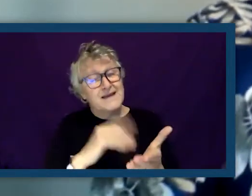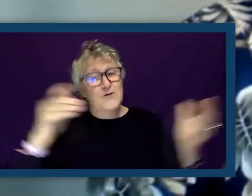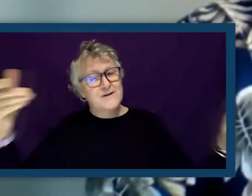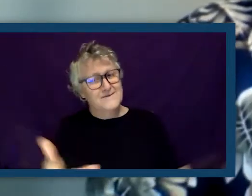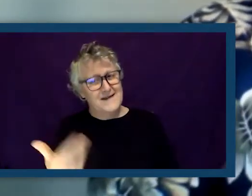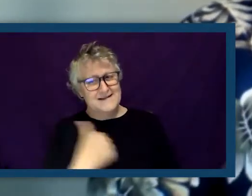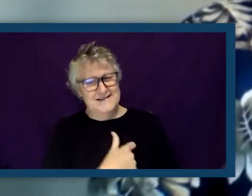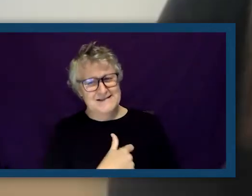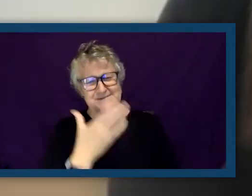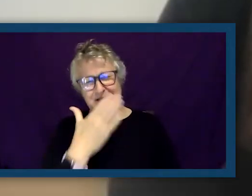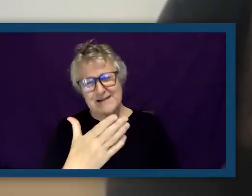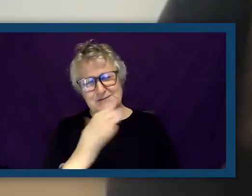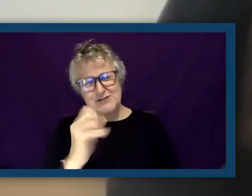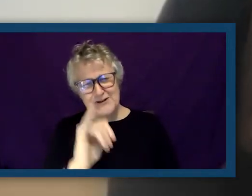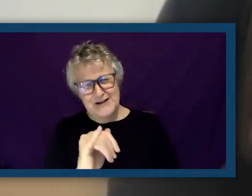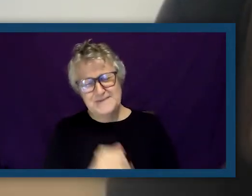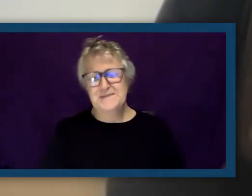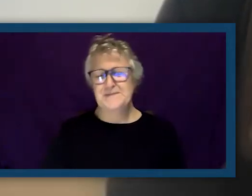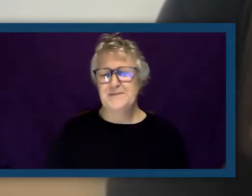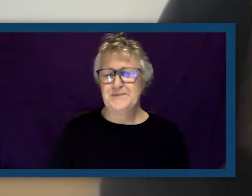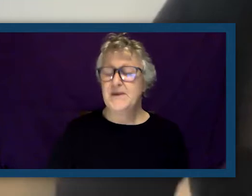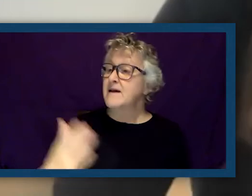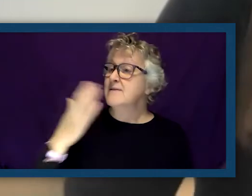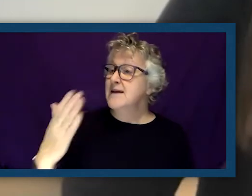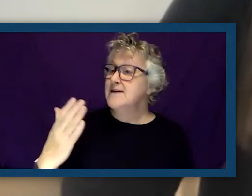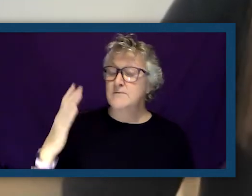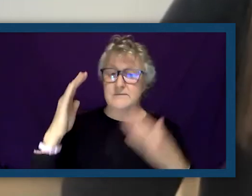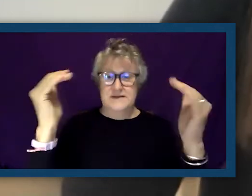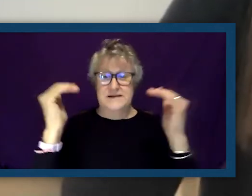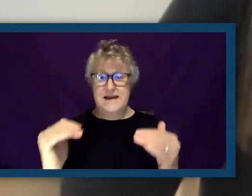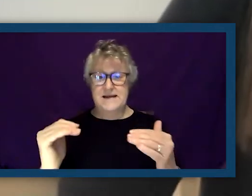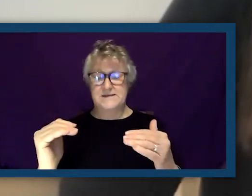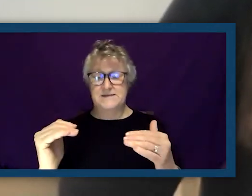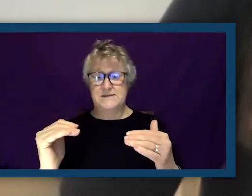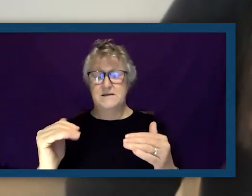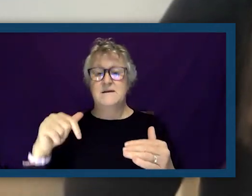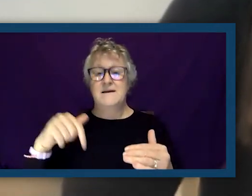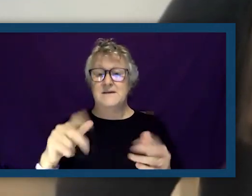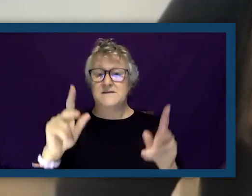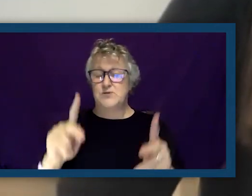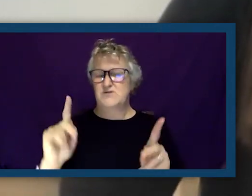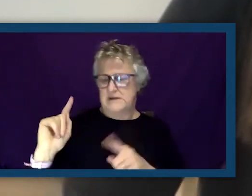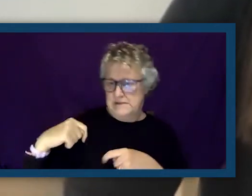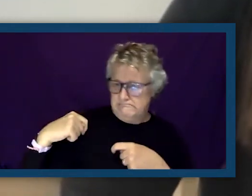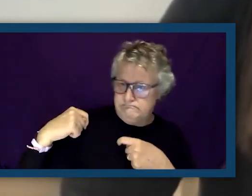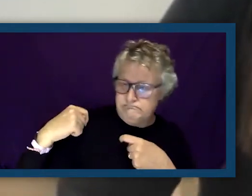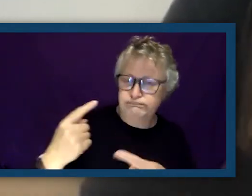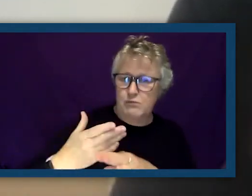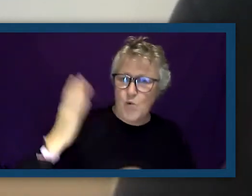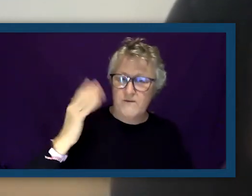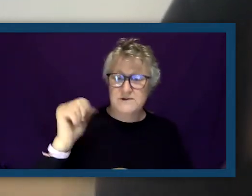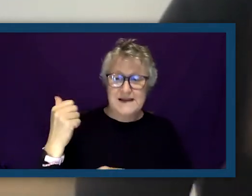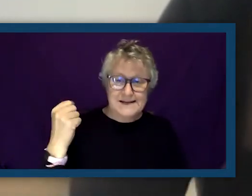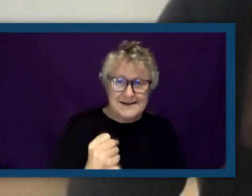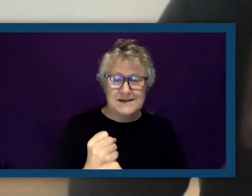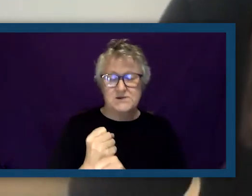Sherry. Thank you. And next, this person has more than 10 years of experience in